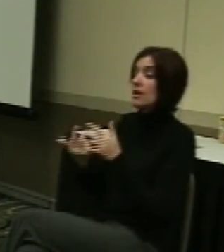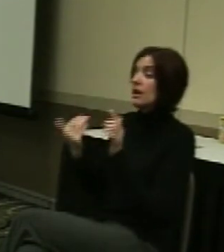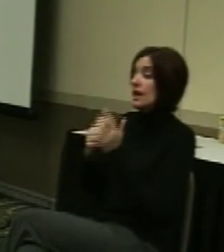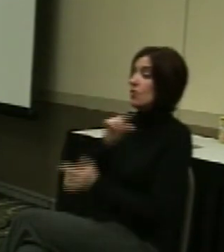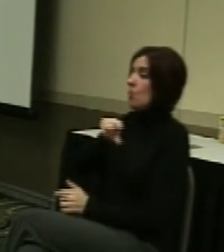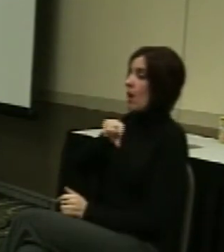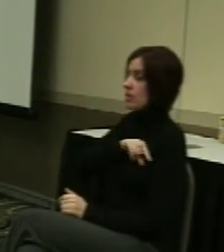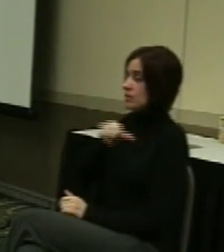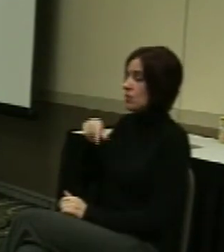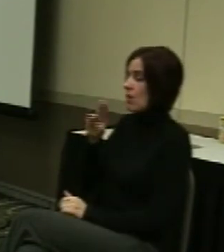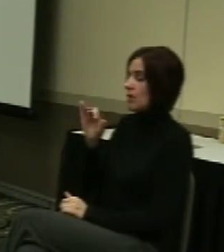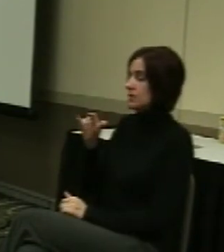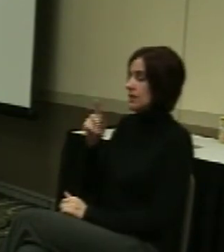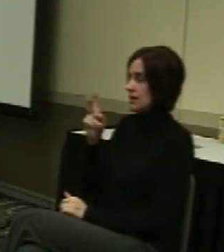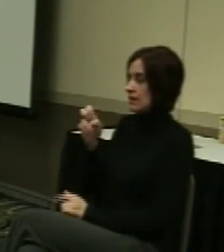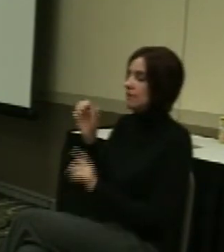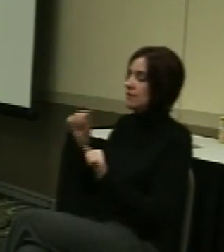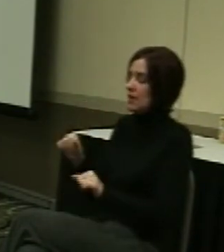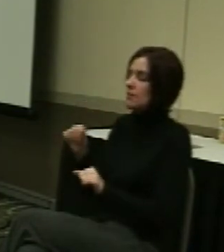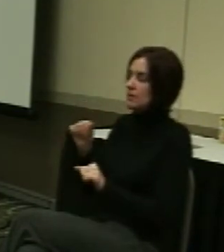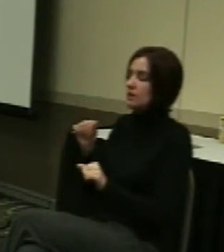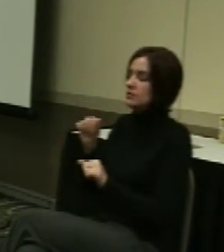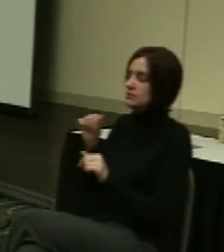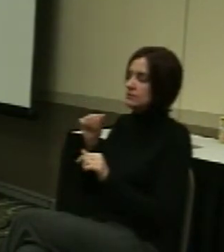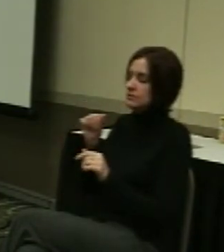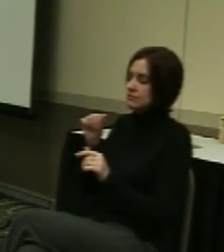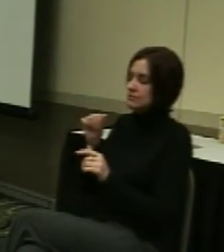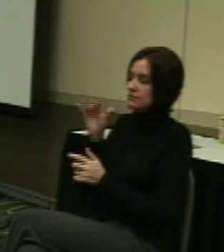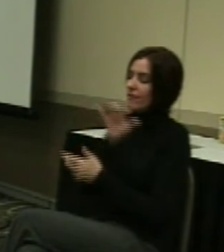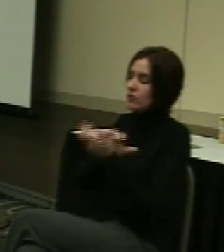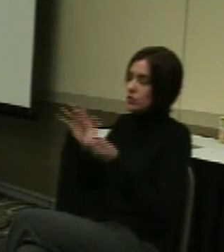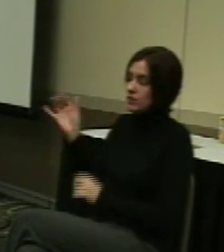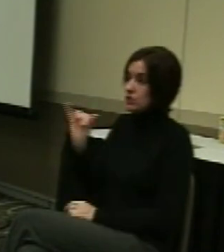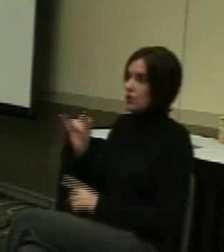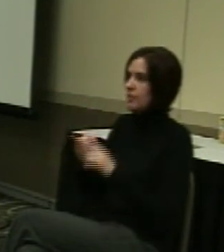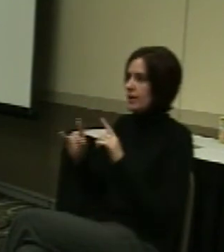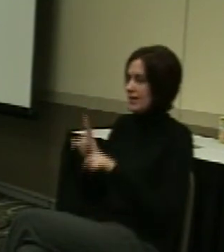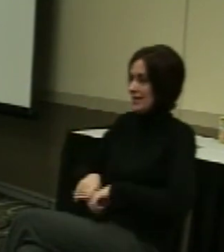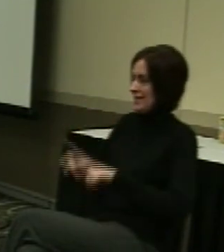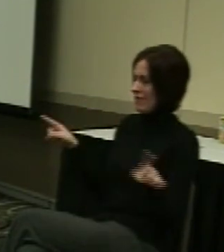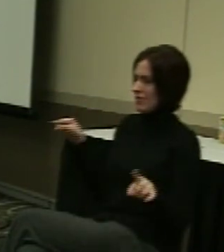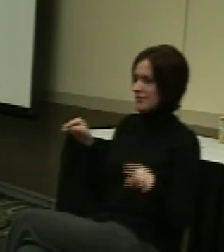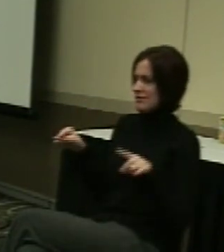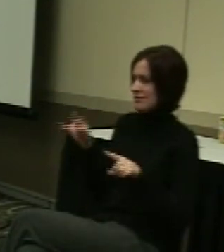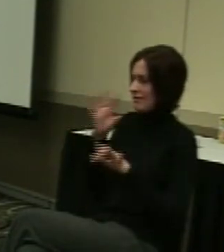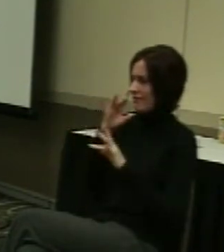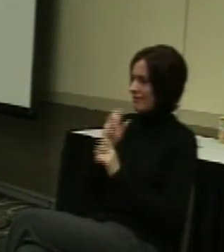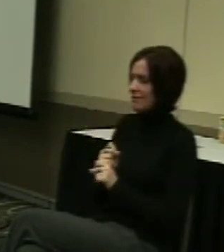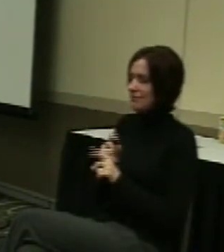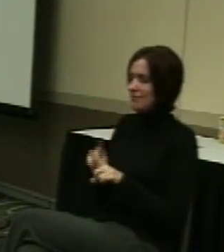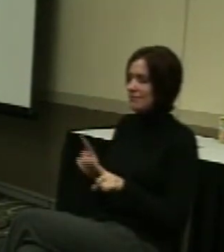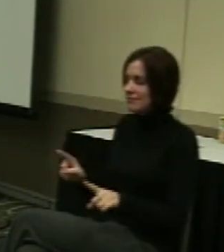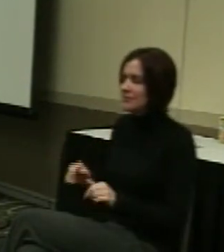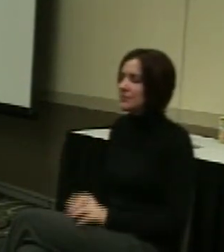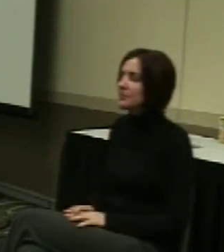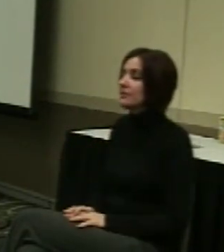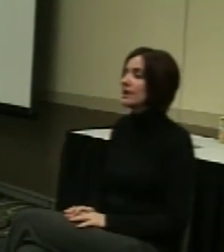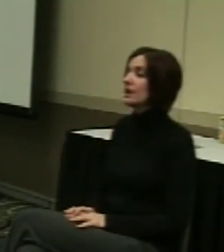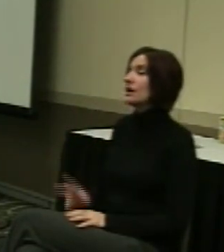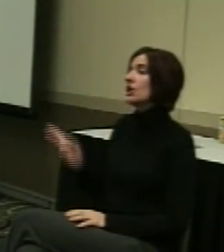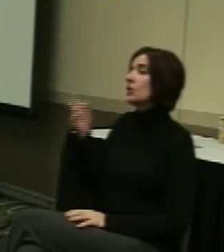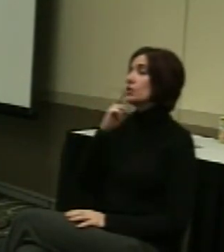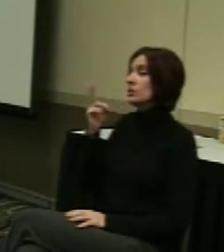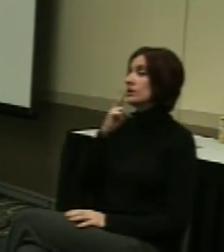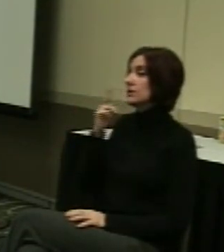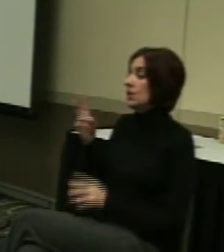that show the difference is fascinating. When you look at quantitative data,